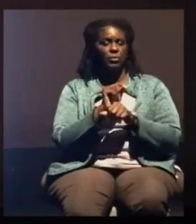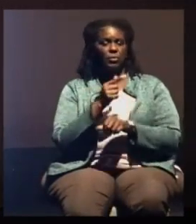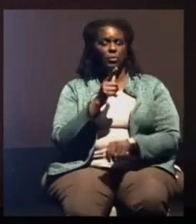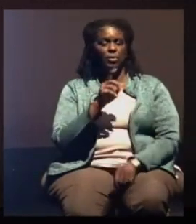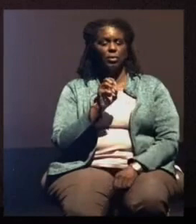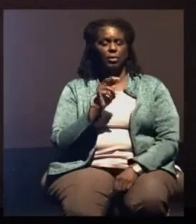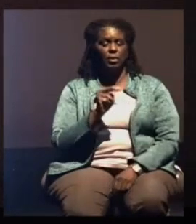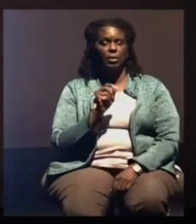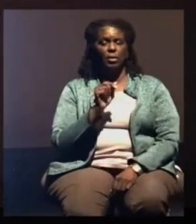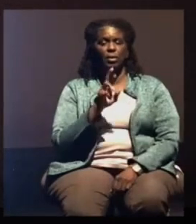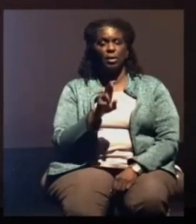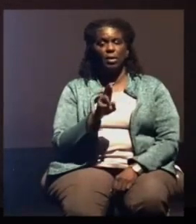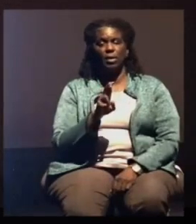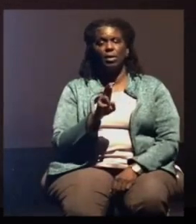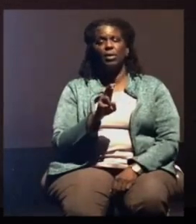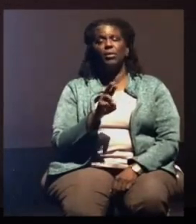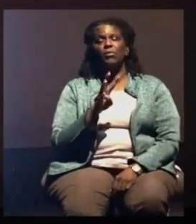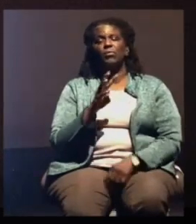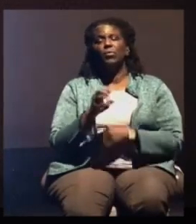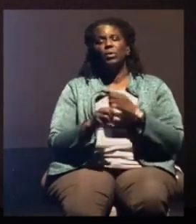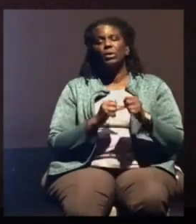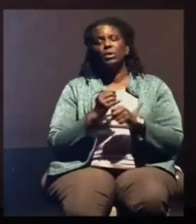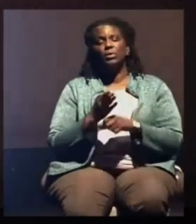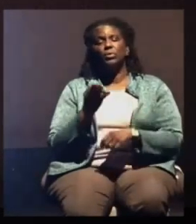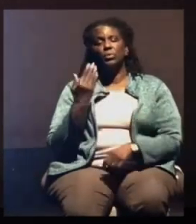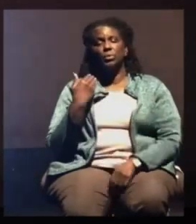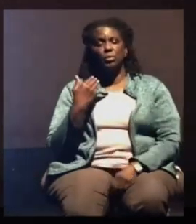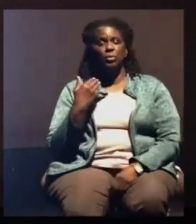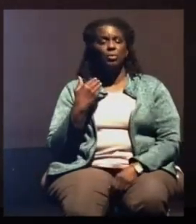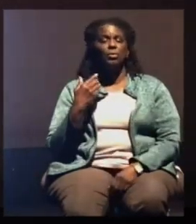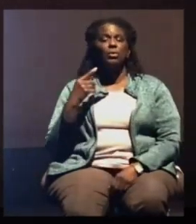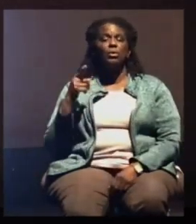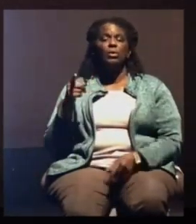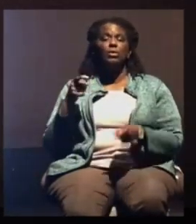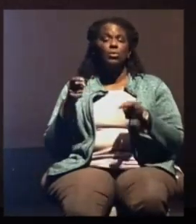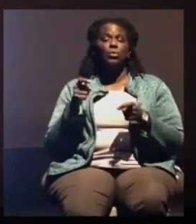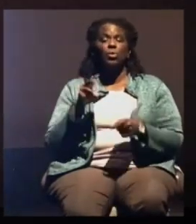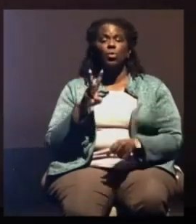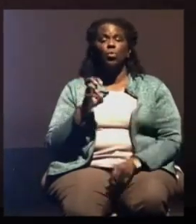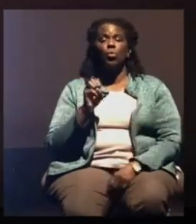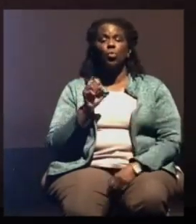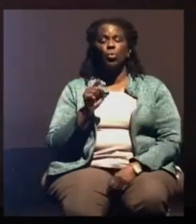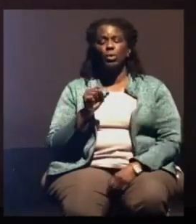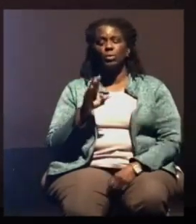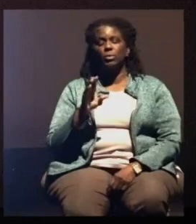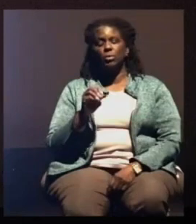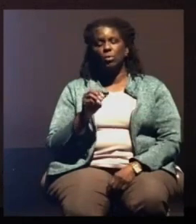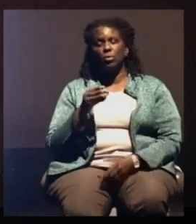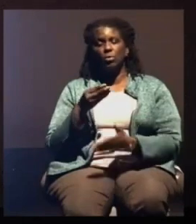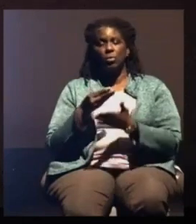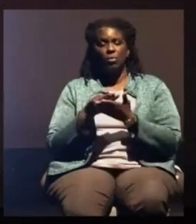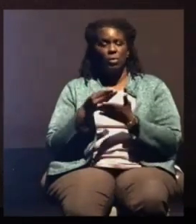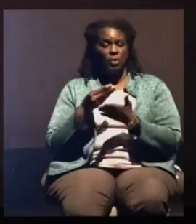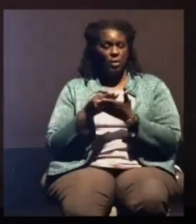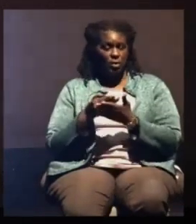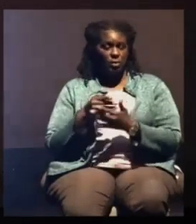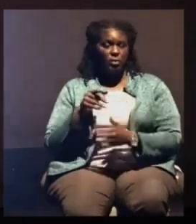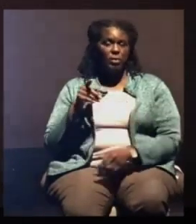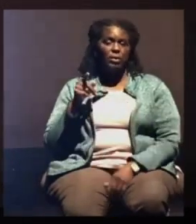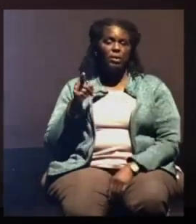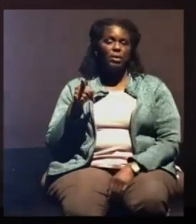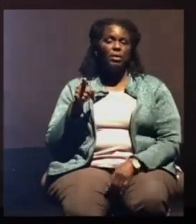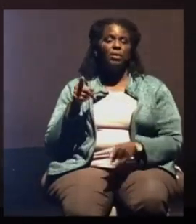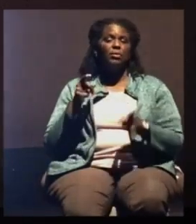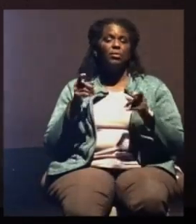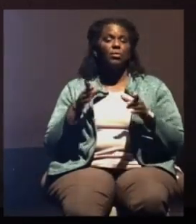ago and has been a CEO for a very long time. He's a longtime director of Wesco Financial, a unit of Berkshire Hathaway, and is a current